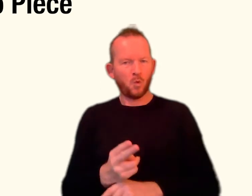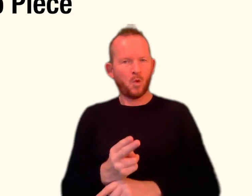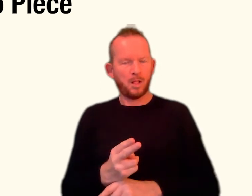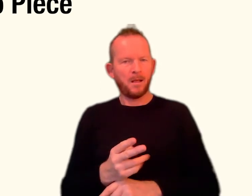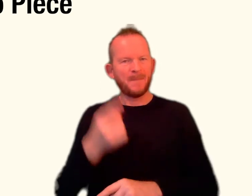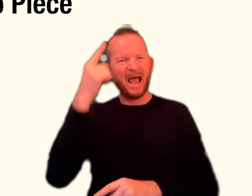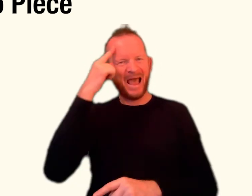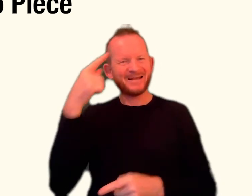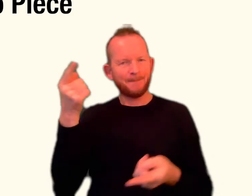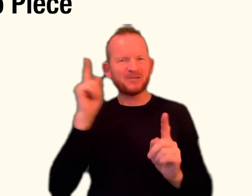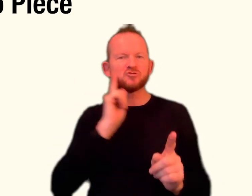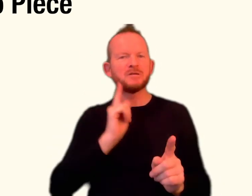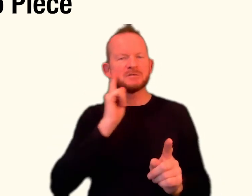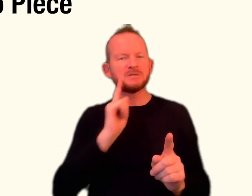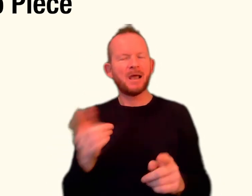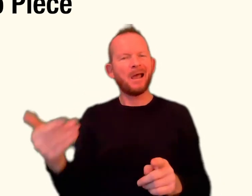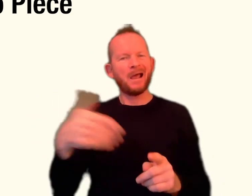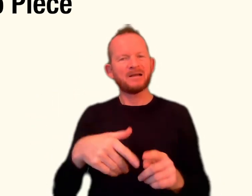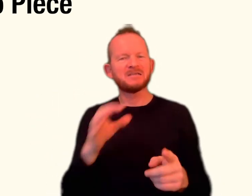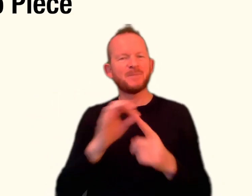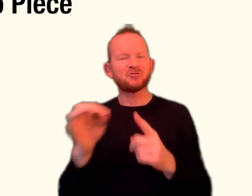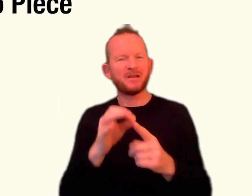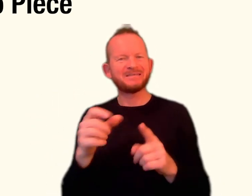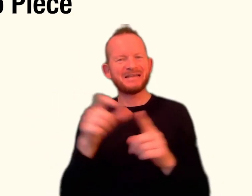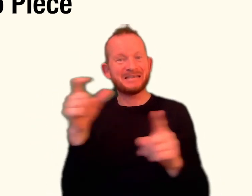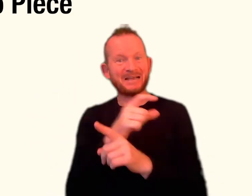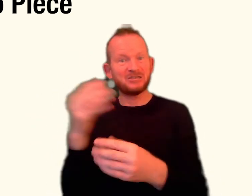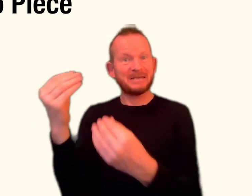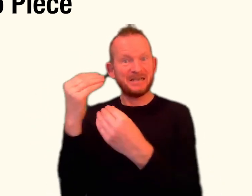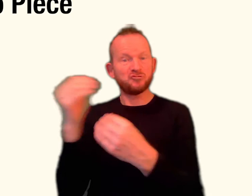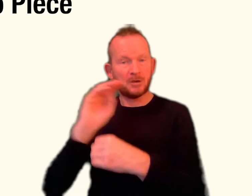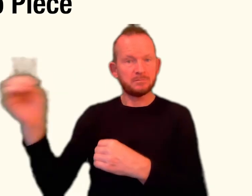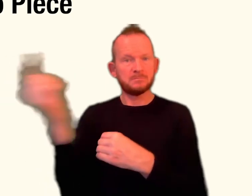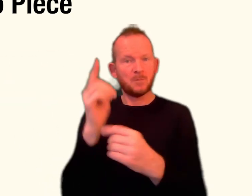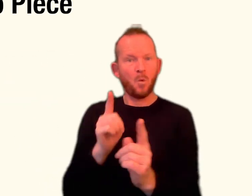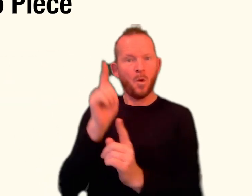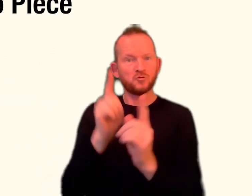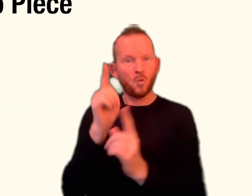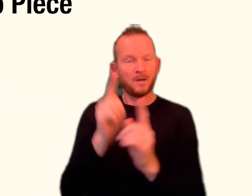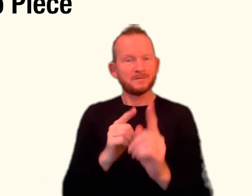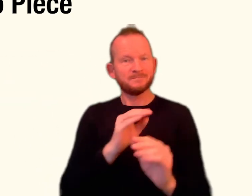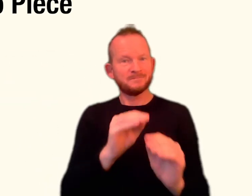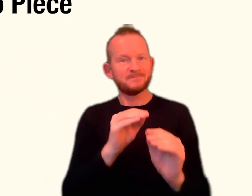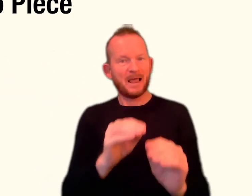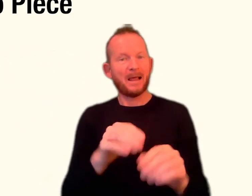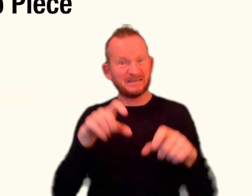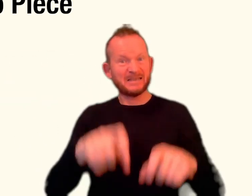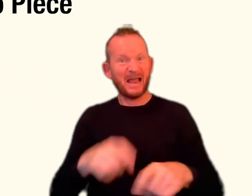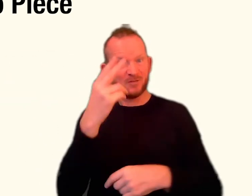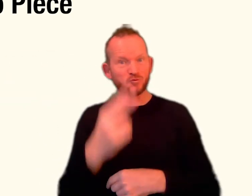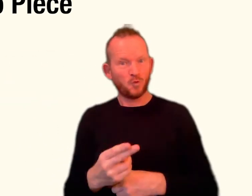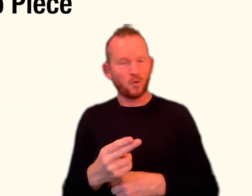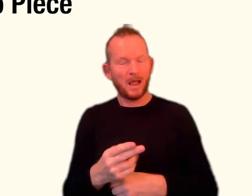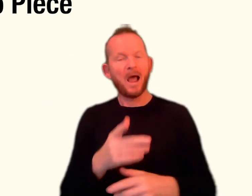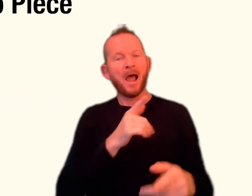employed specialist dyslexia teachers to work with me on a one-to-one basis so I could stay in her school. I actually went on to study English literature